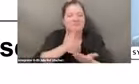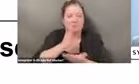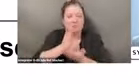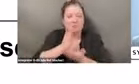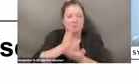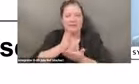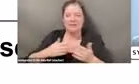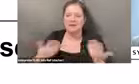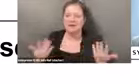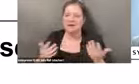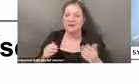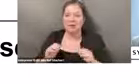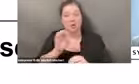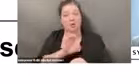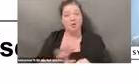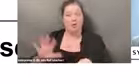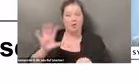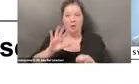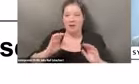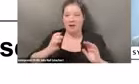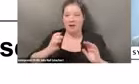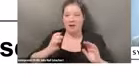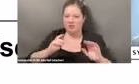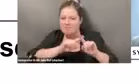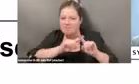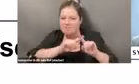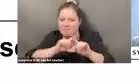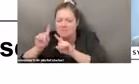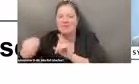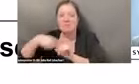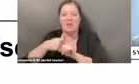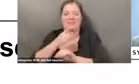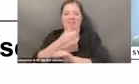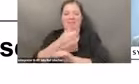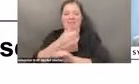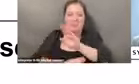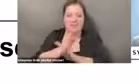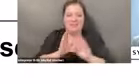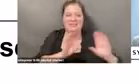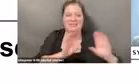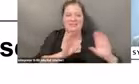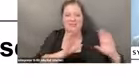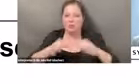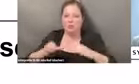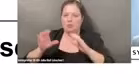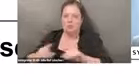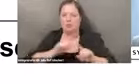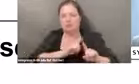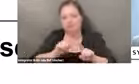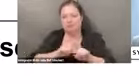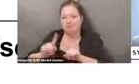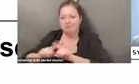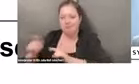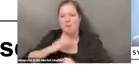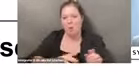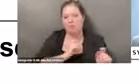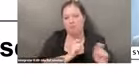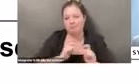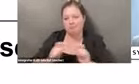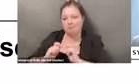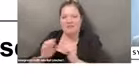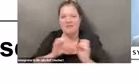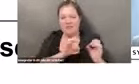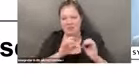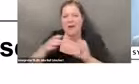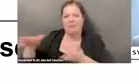only from different corners of Europe, but of course also that all the different disability groups or end user needs groups. So one question that hasn't come here,